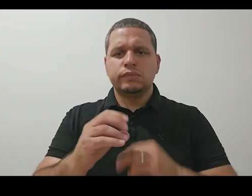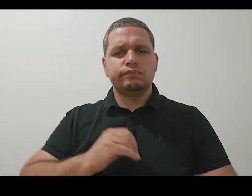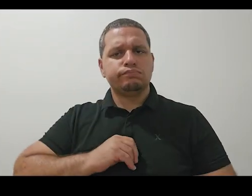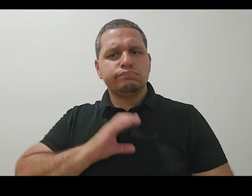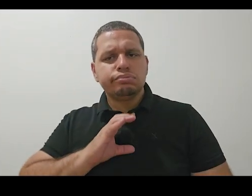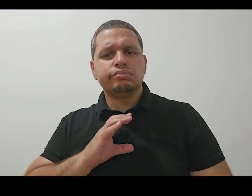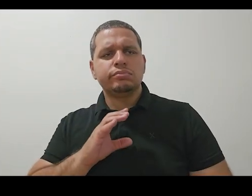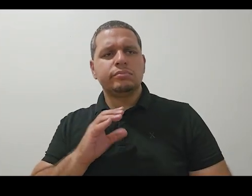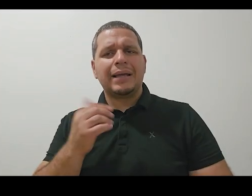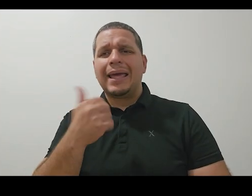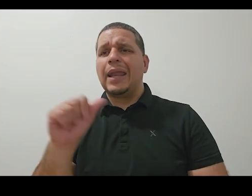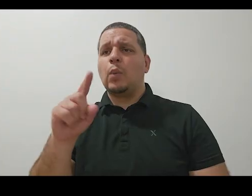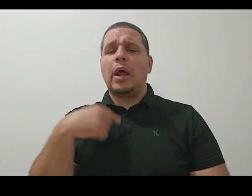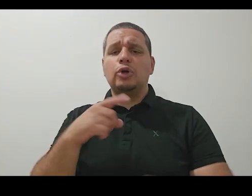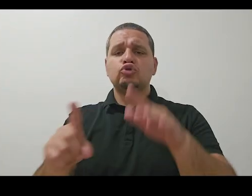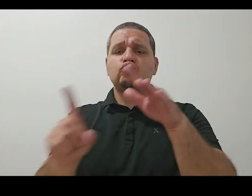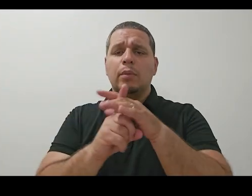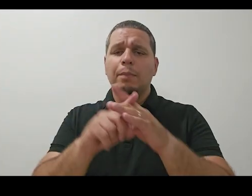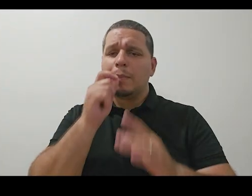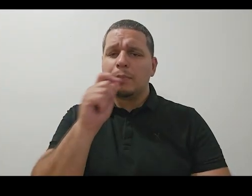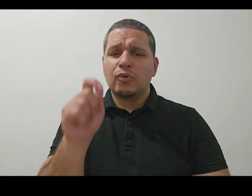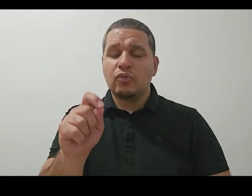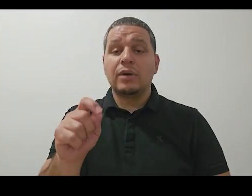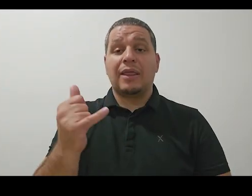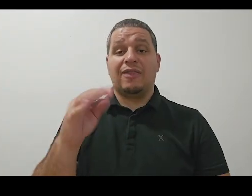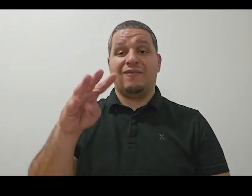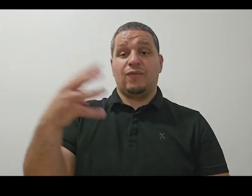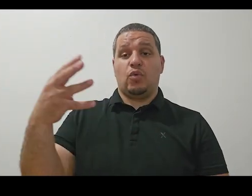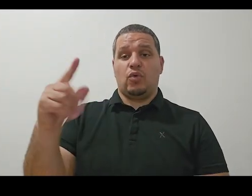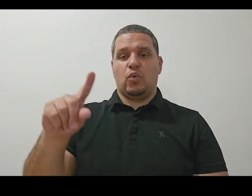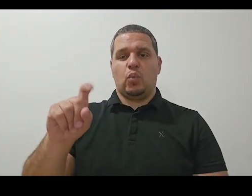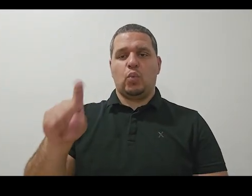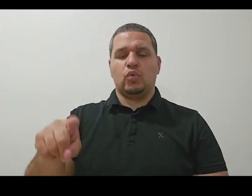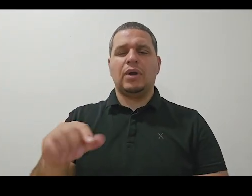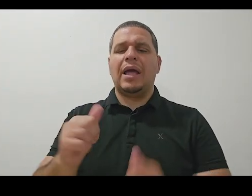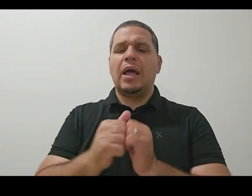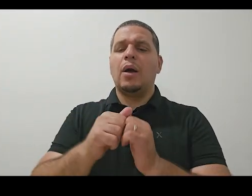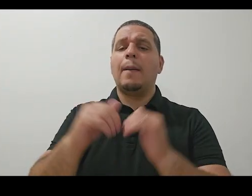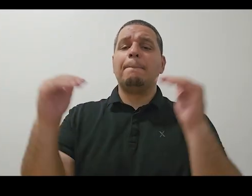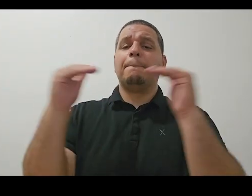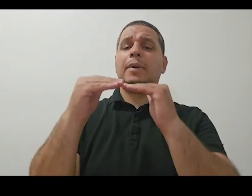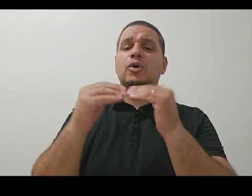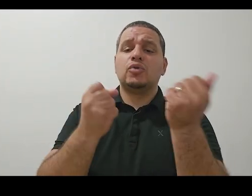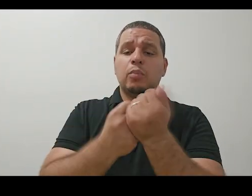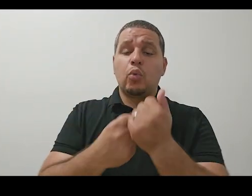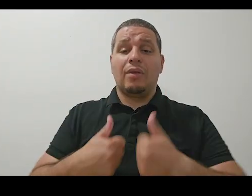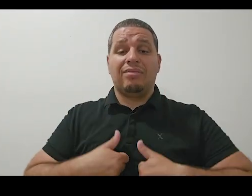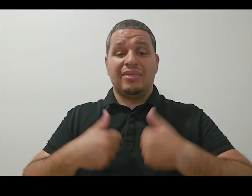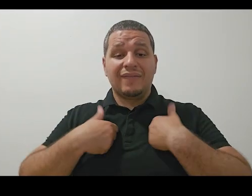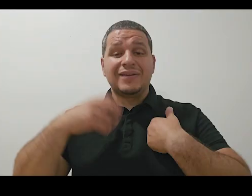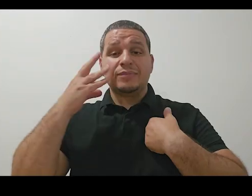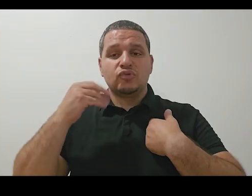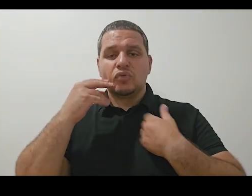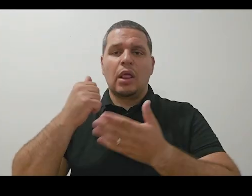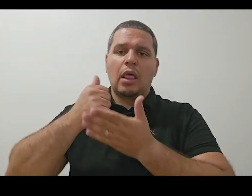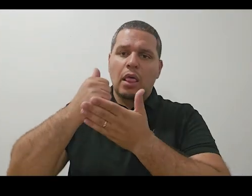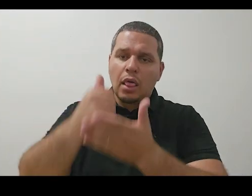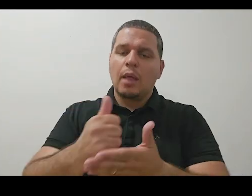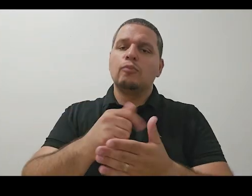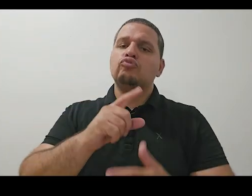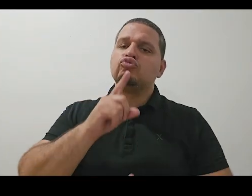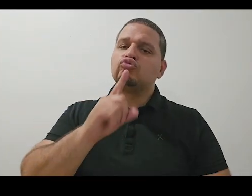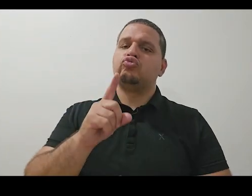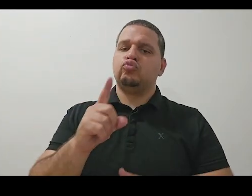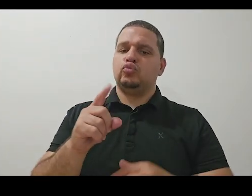respect and dignity everywhere I go, period. Mhm. So the fourth question, how does peer support and lived experience help